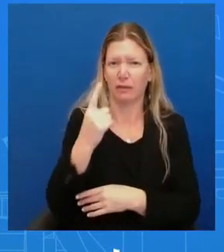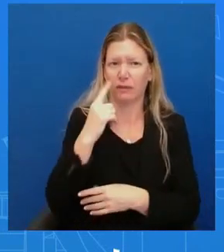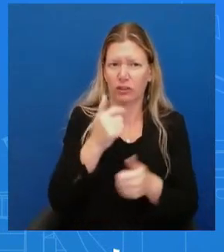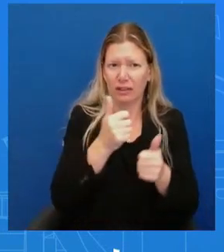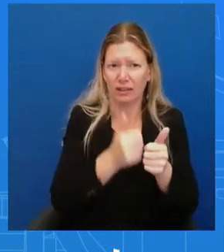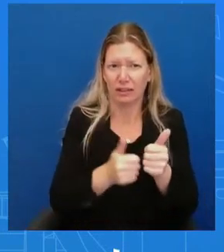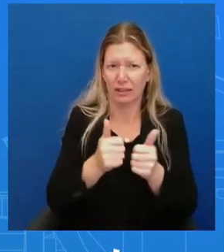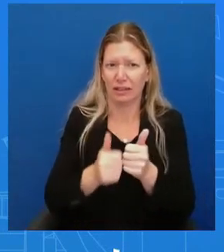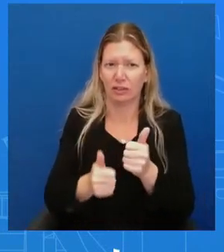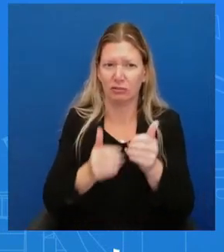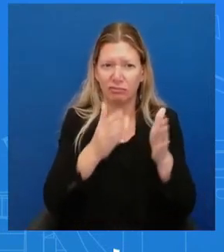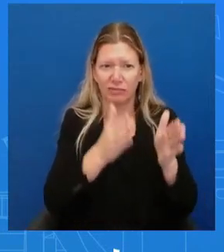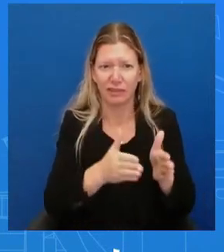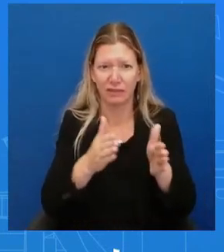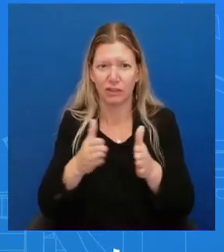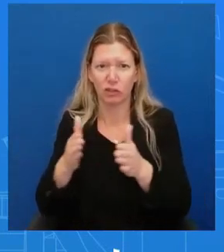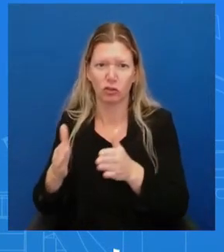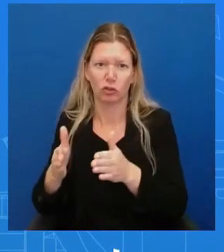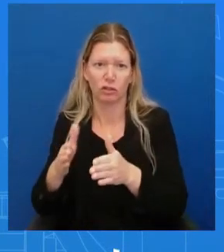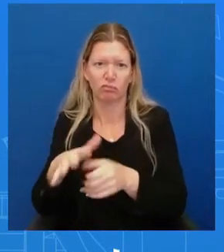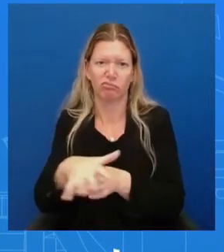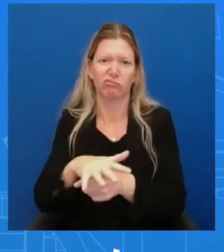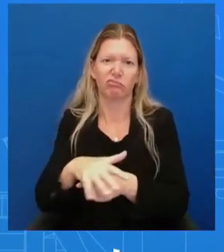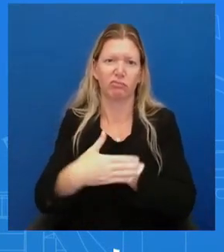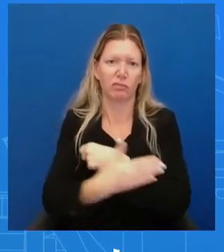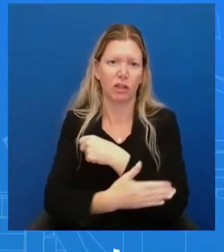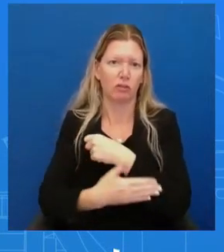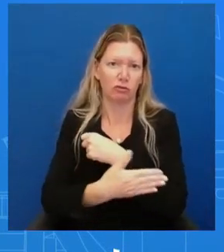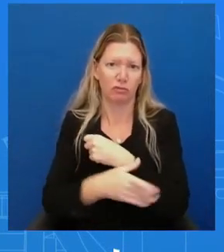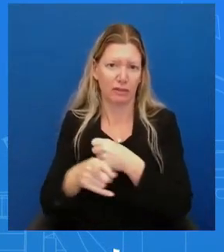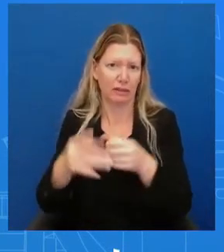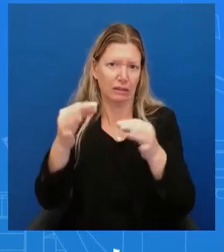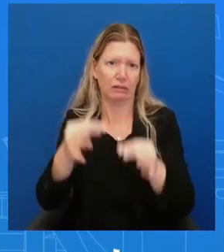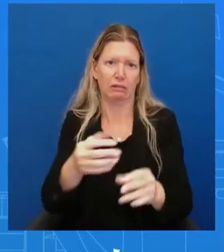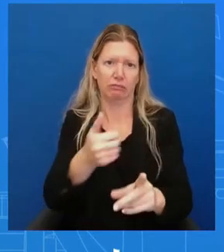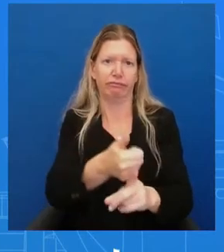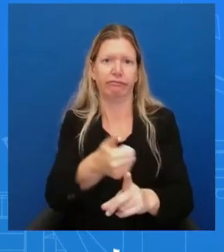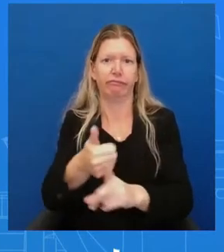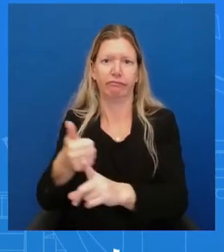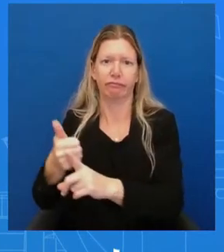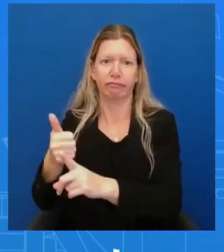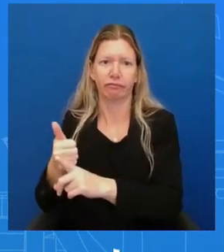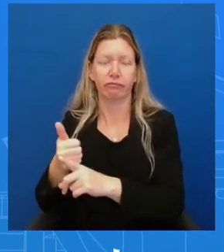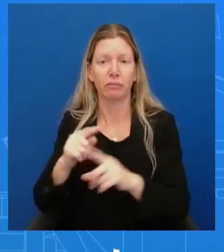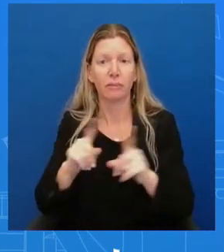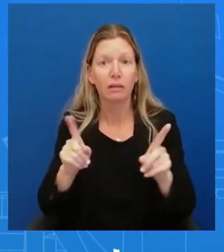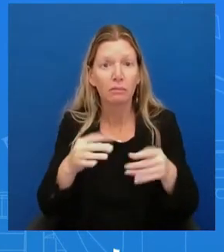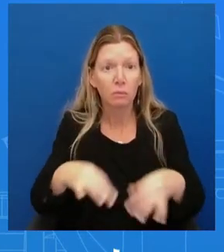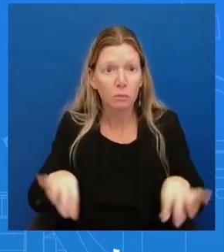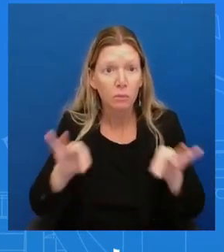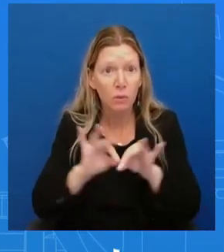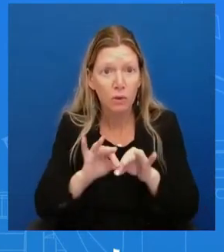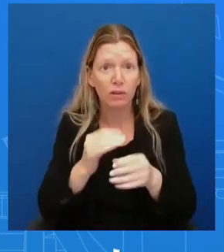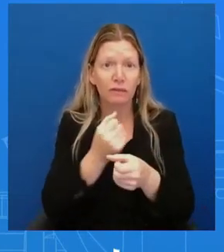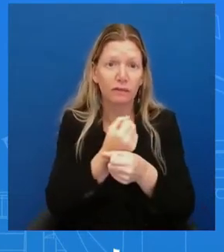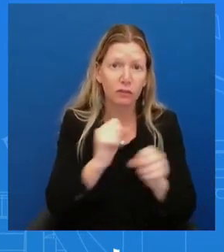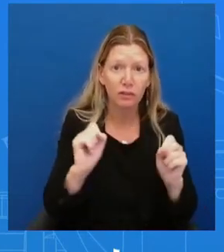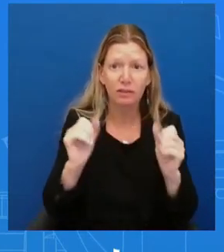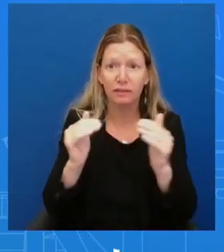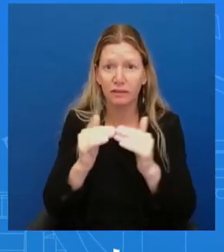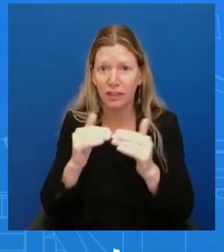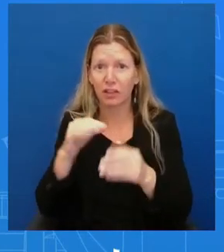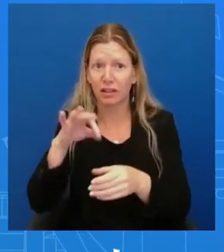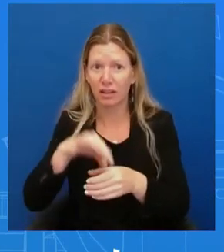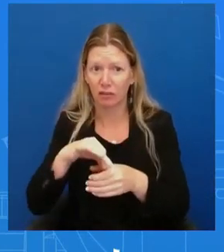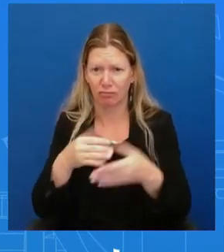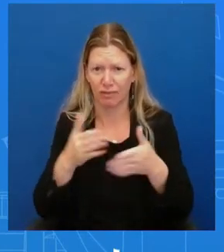decide on. But I think it's important to have free and fair elections. Let the civilians, let the people decide who's going to represent them. I mean, that's something that we have